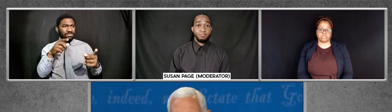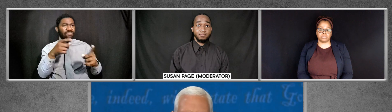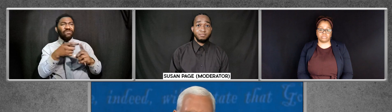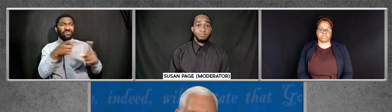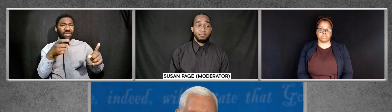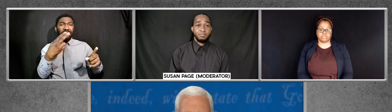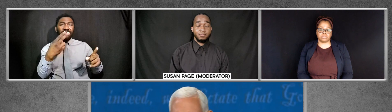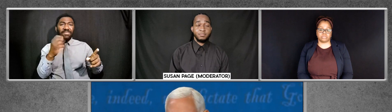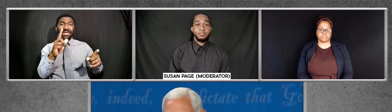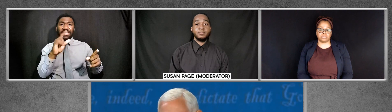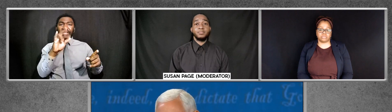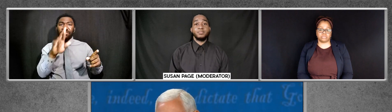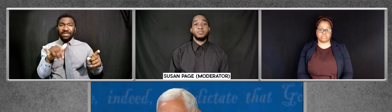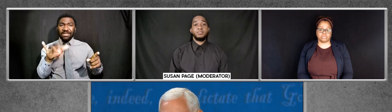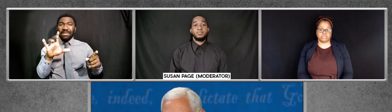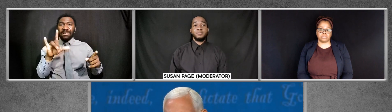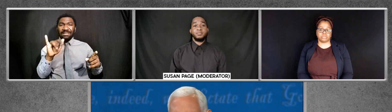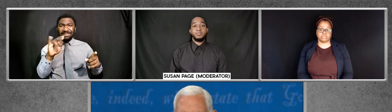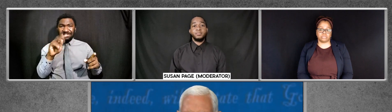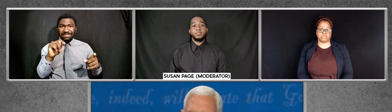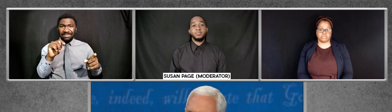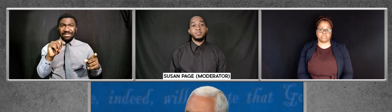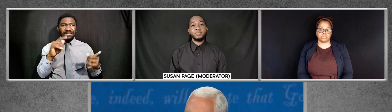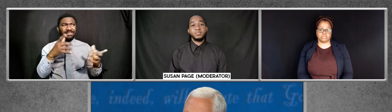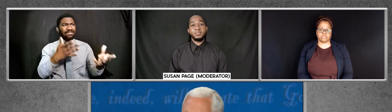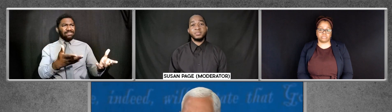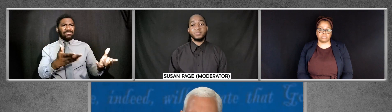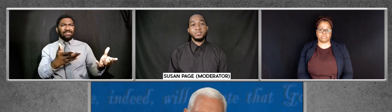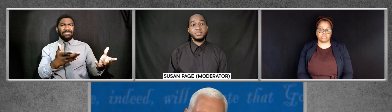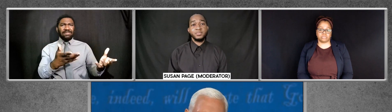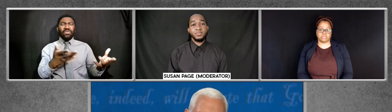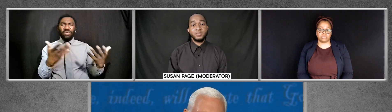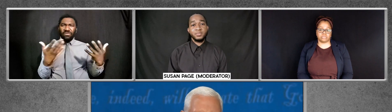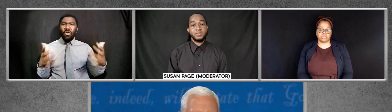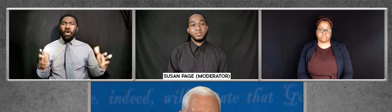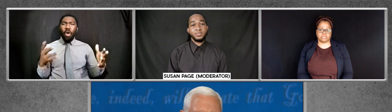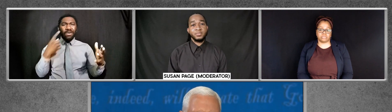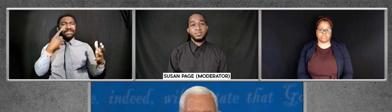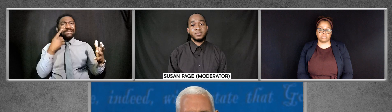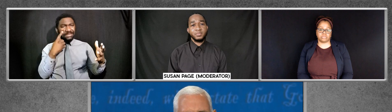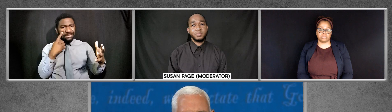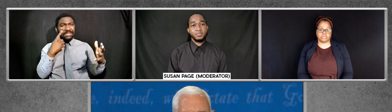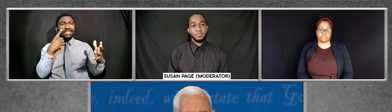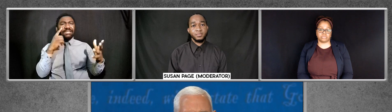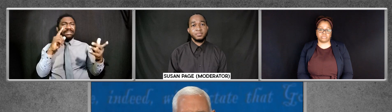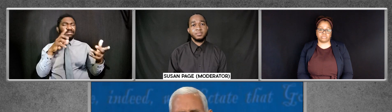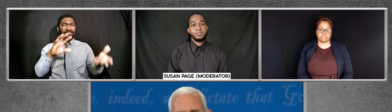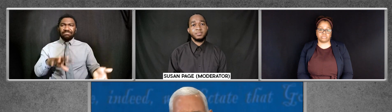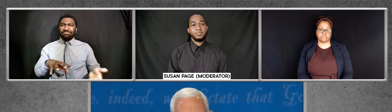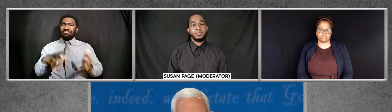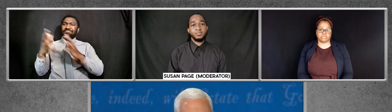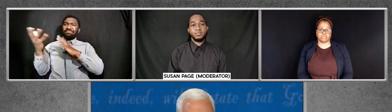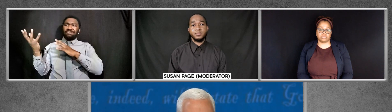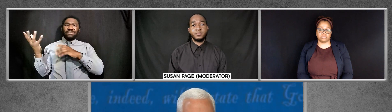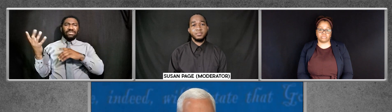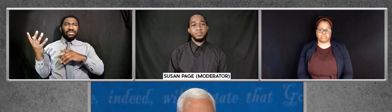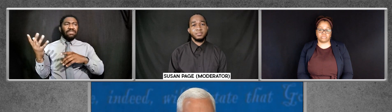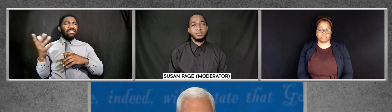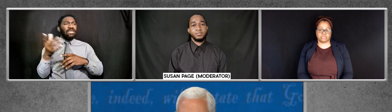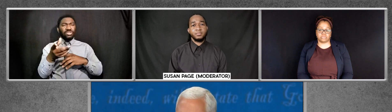seen the avalanche, what you put the country through for the better part of 3